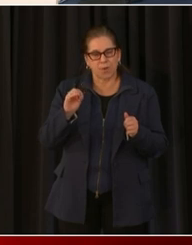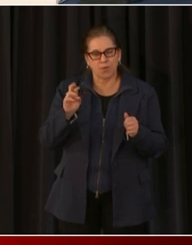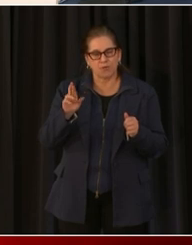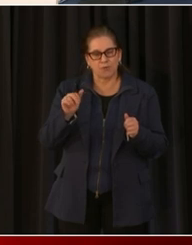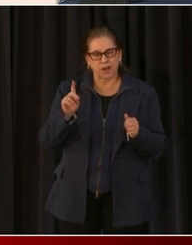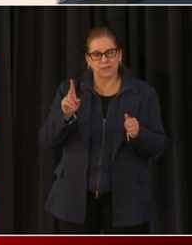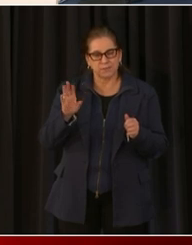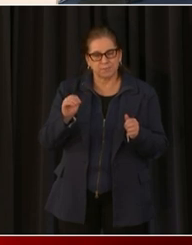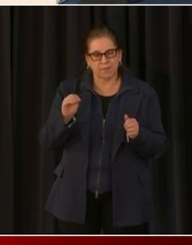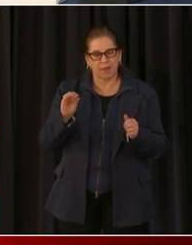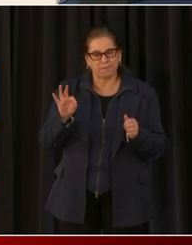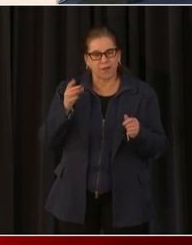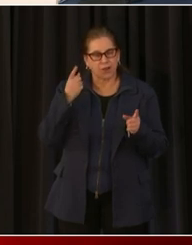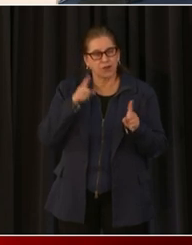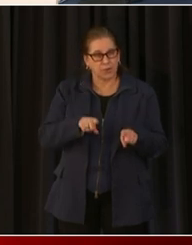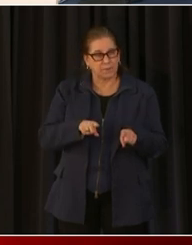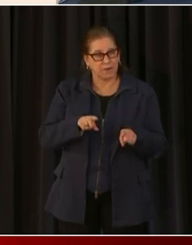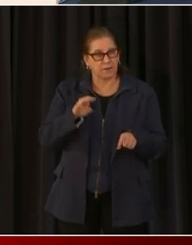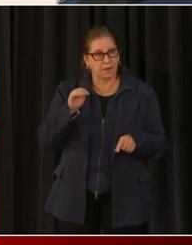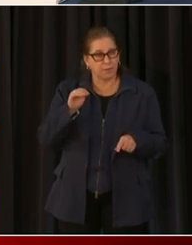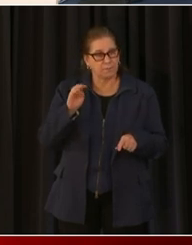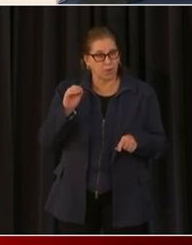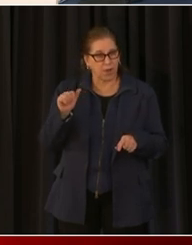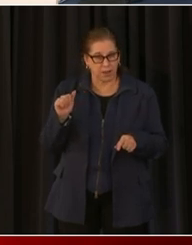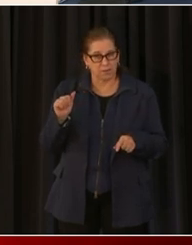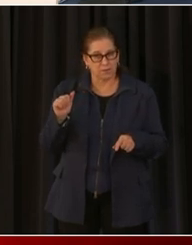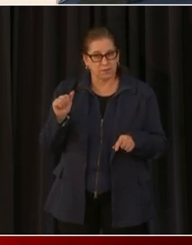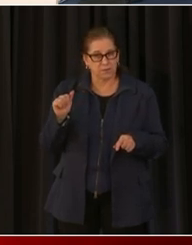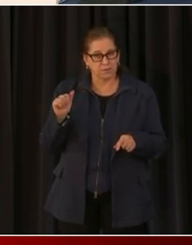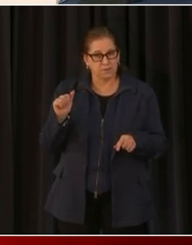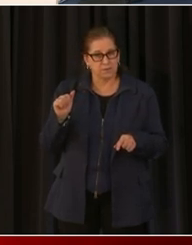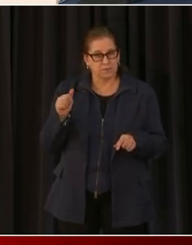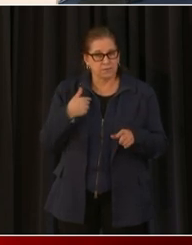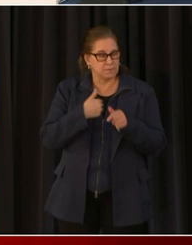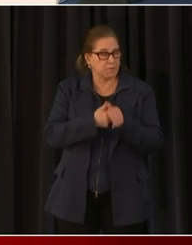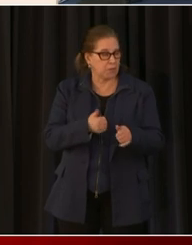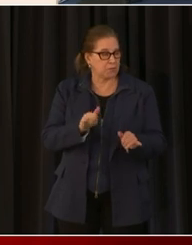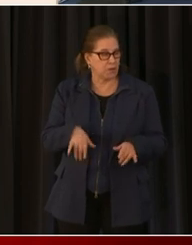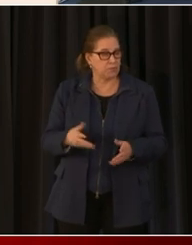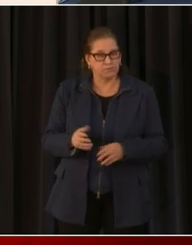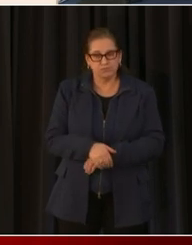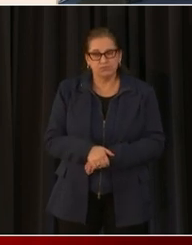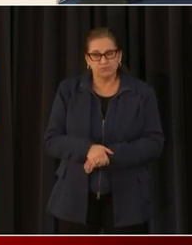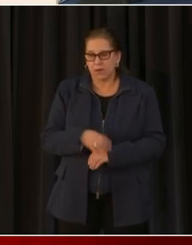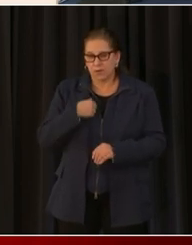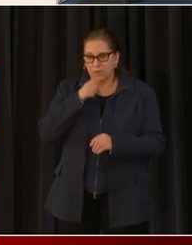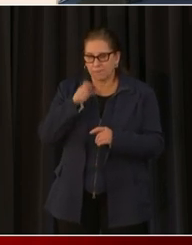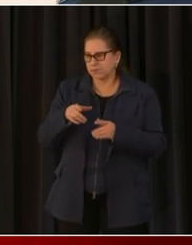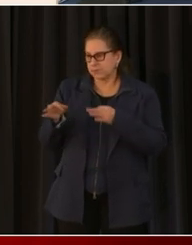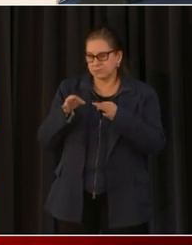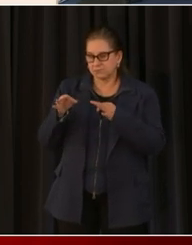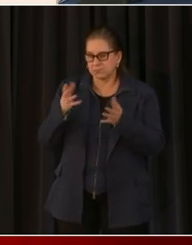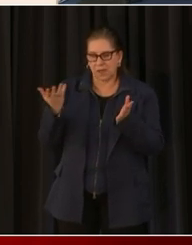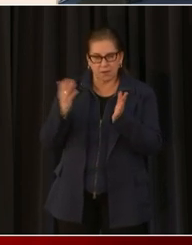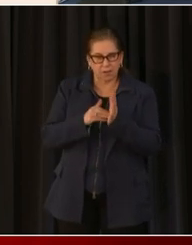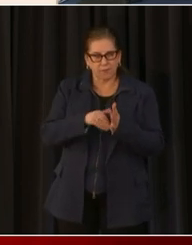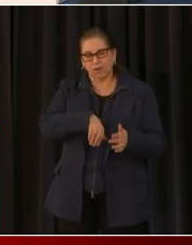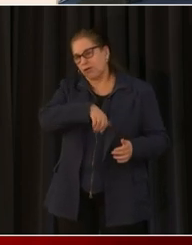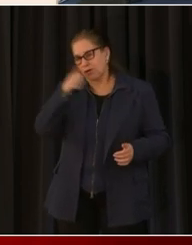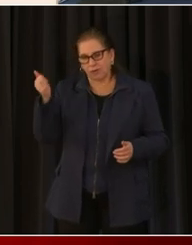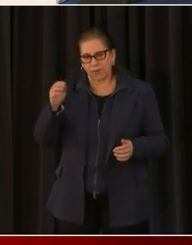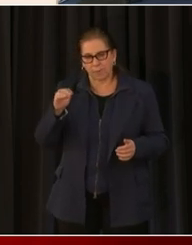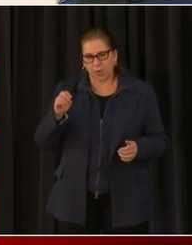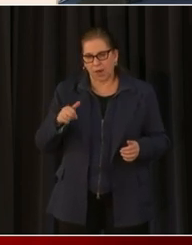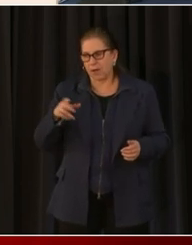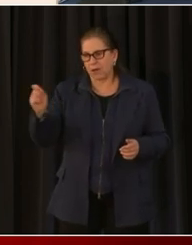but there is no interest at this time to create another MOA. And how much of this, back